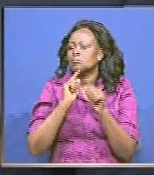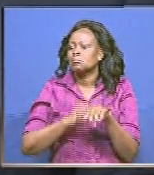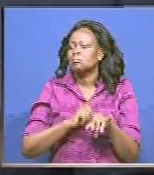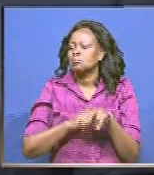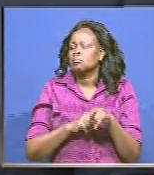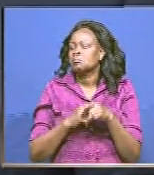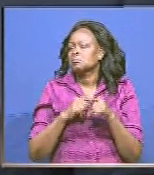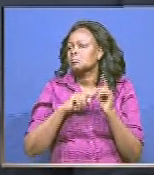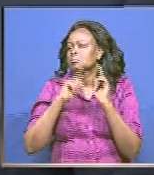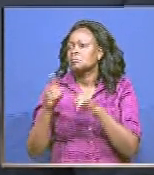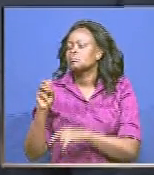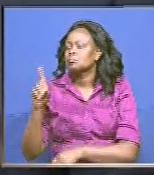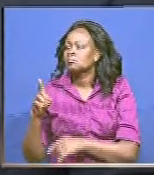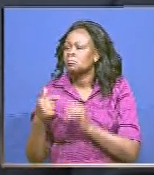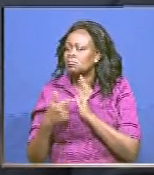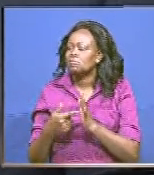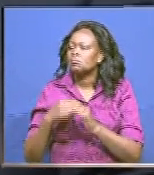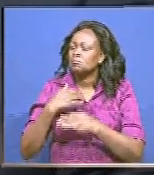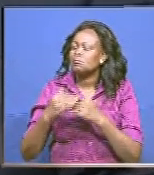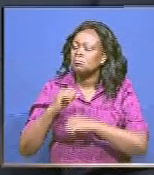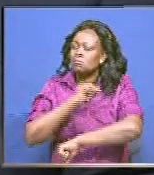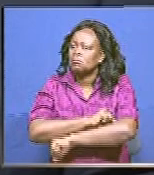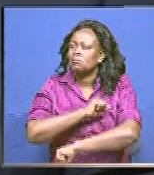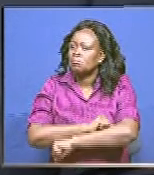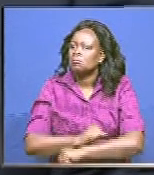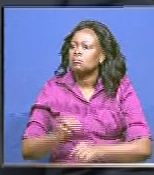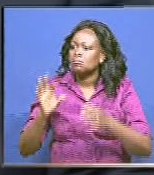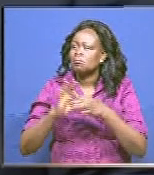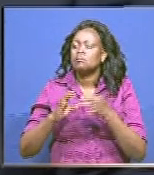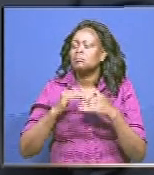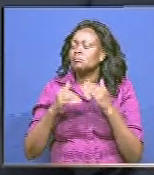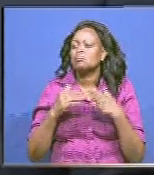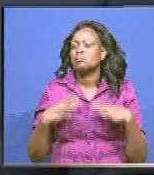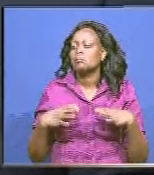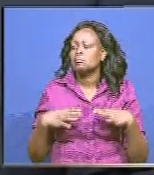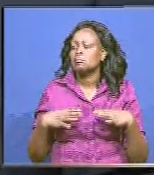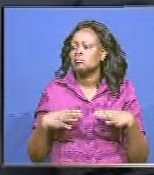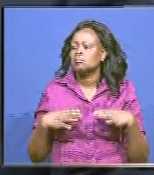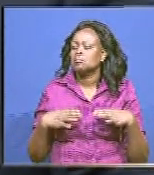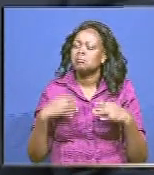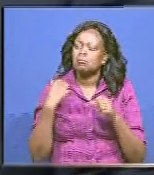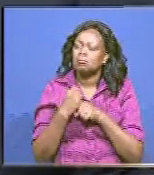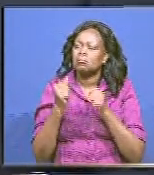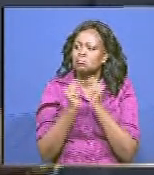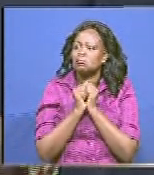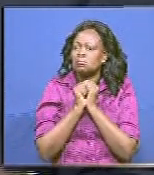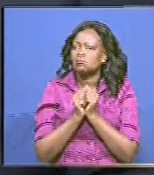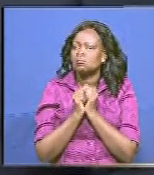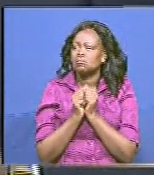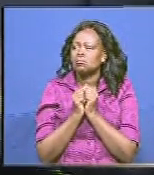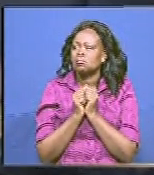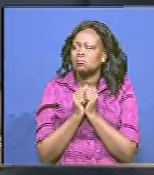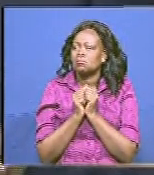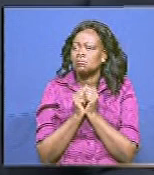that ward and have done maybe a school or whatever, it belongs to all of us. We have done it. So you're generally saying we have to